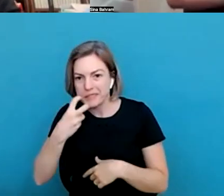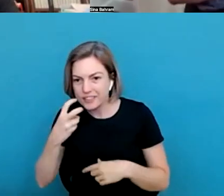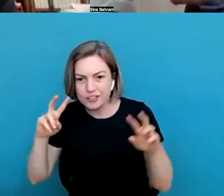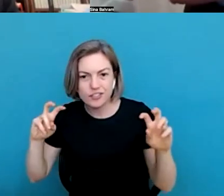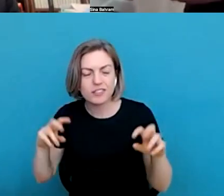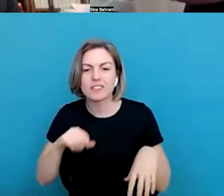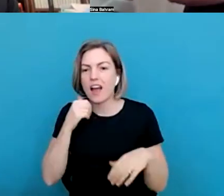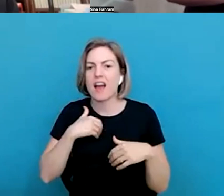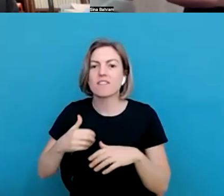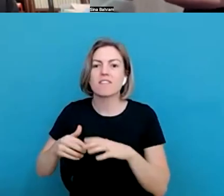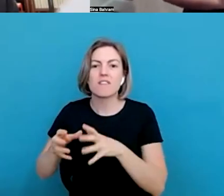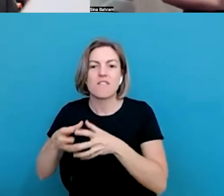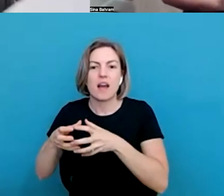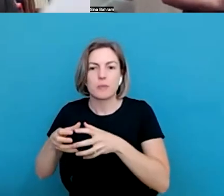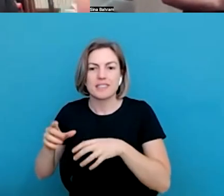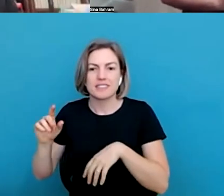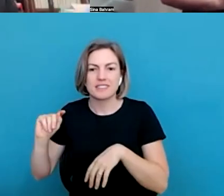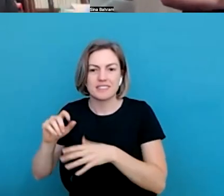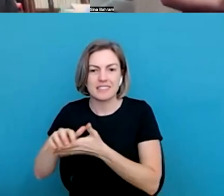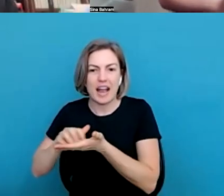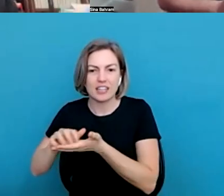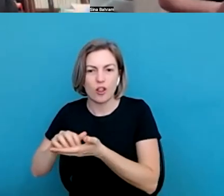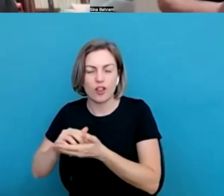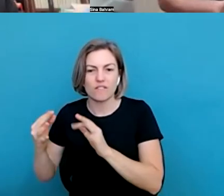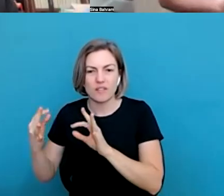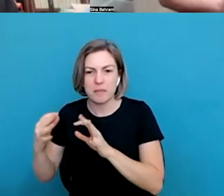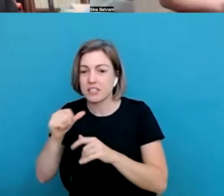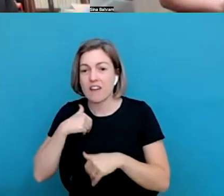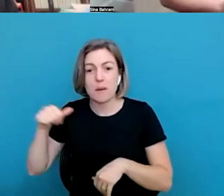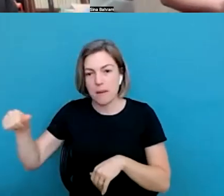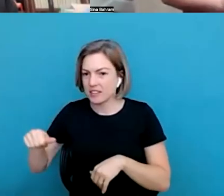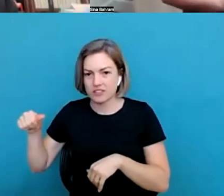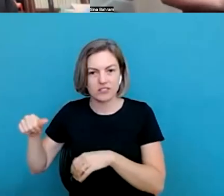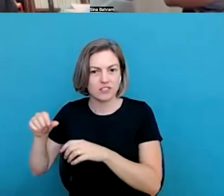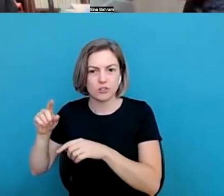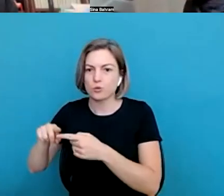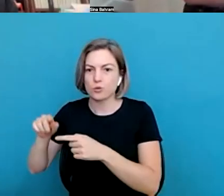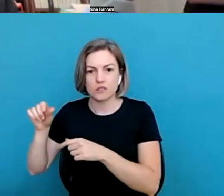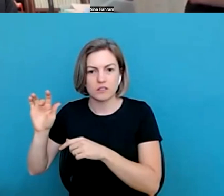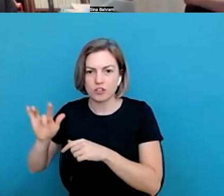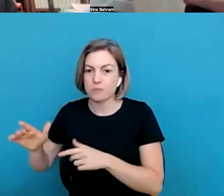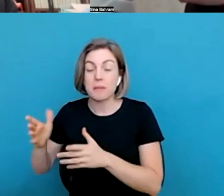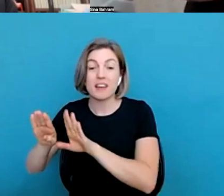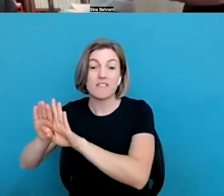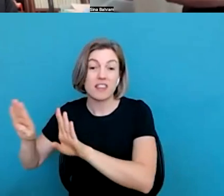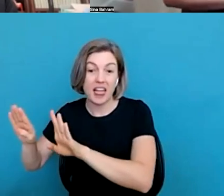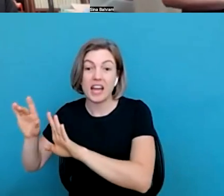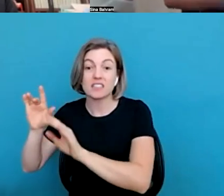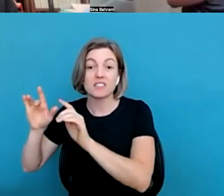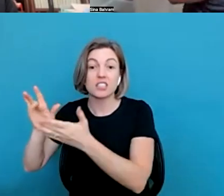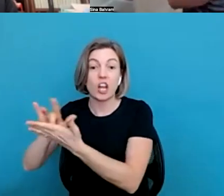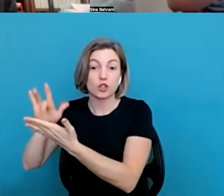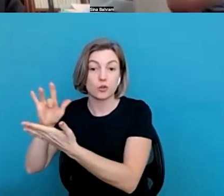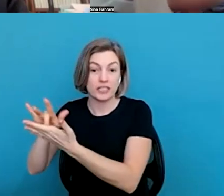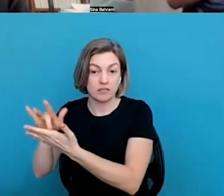have vibrotactile feedback. It doesn't have buttons that are tactile, right? In nature, maybe it's a flat touch screen, right? I